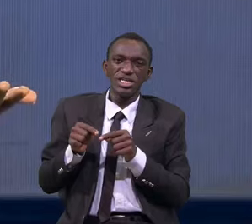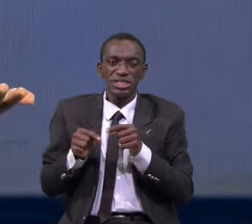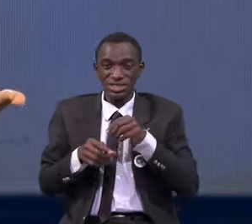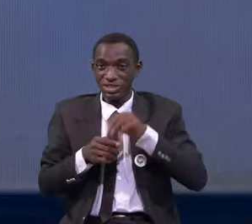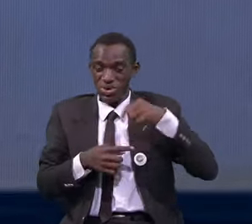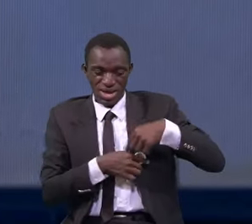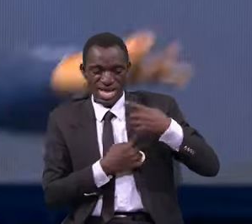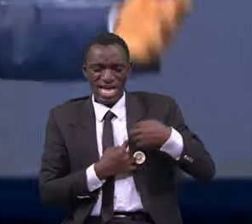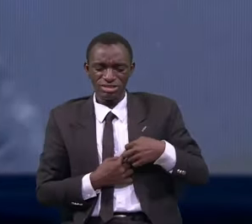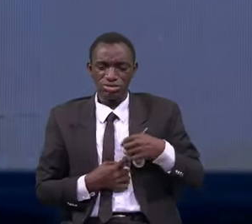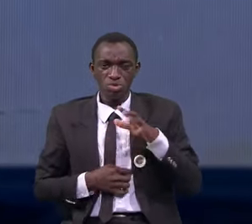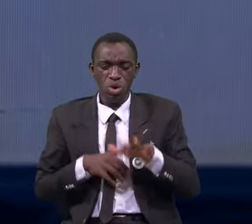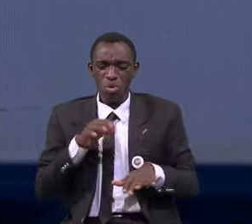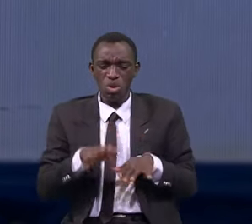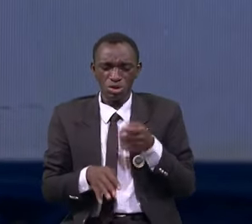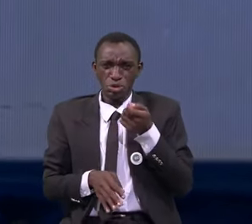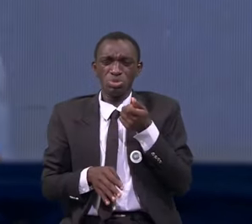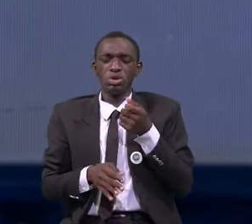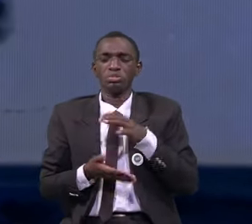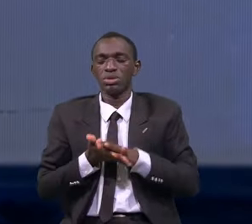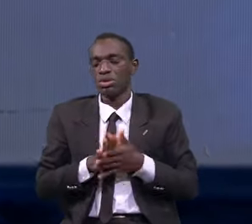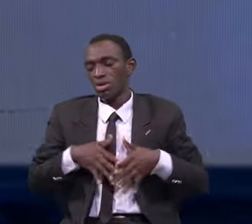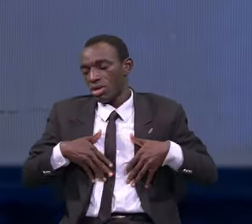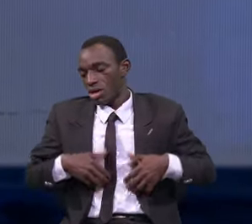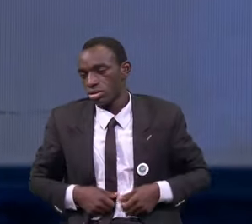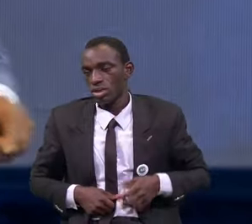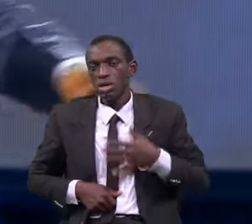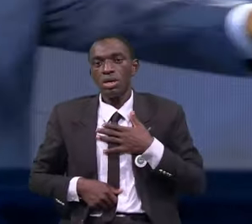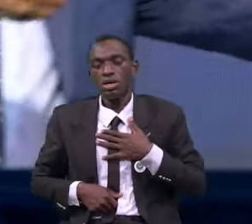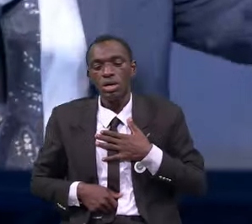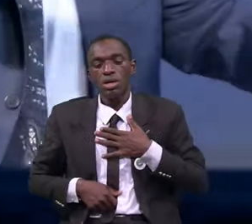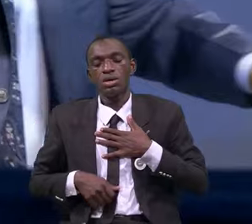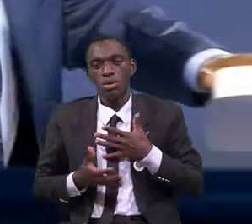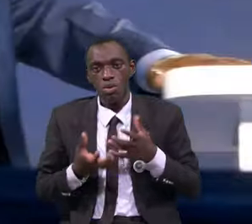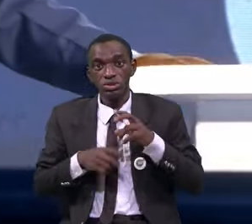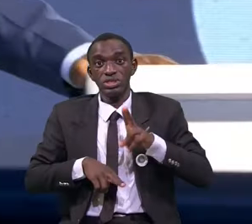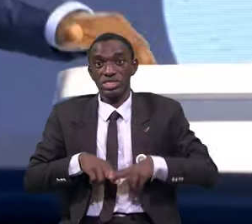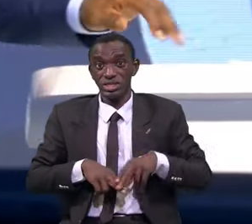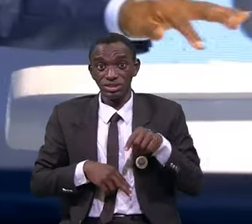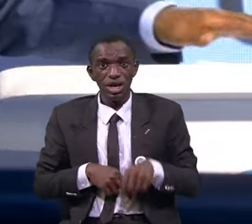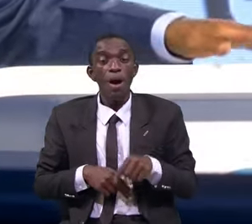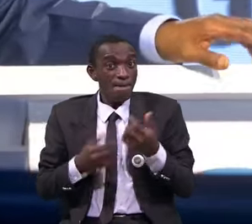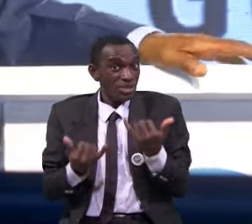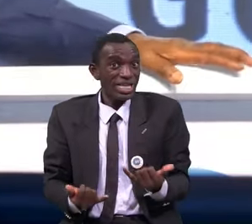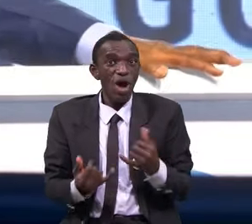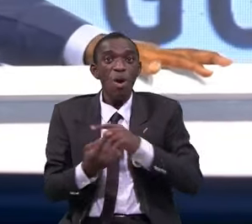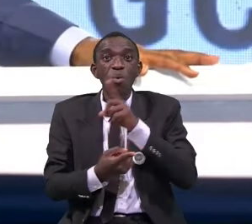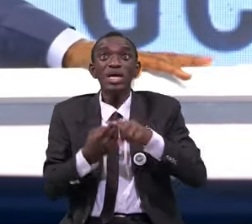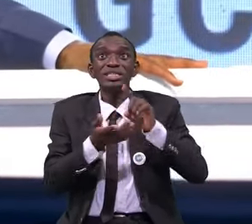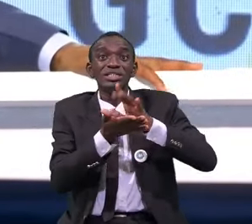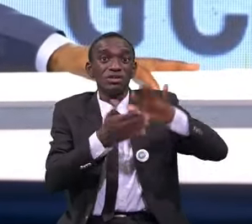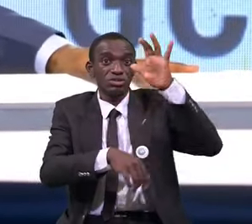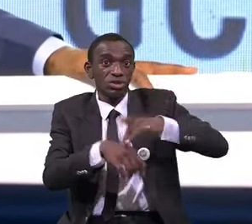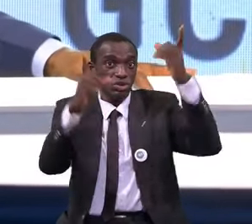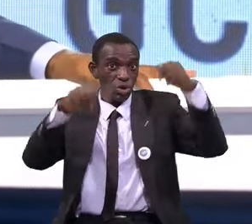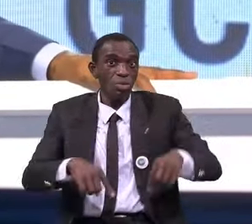heart tonight is healed, and you have the strength, and you are moving, you'll come out, you'll come to this right hand side